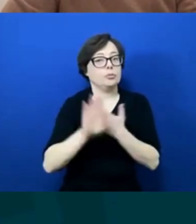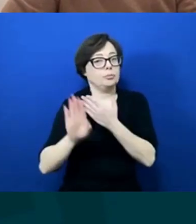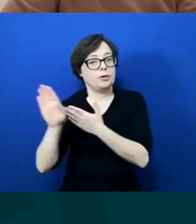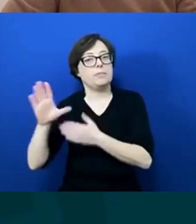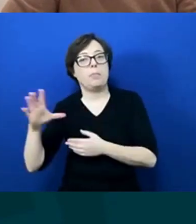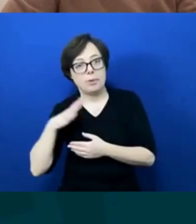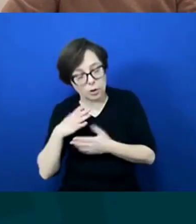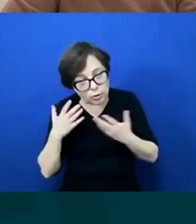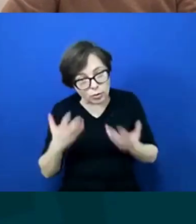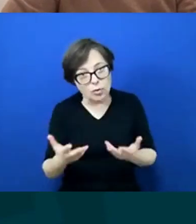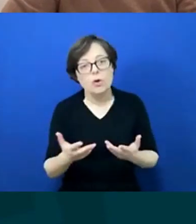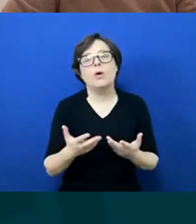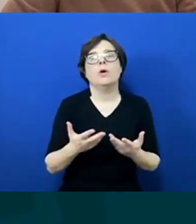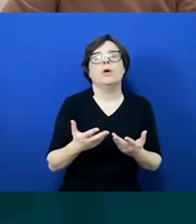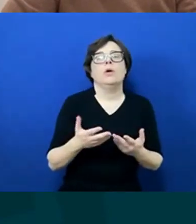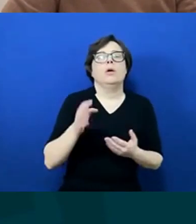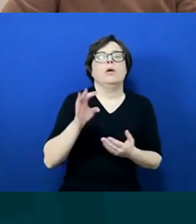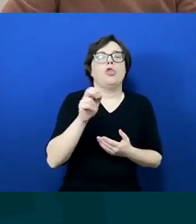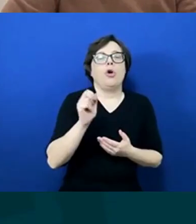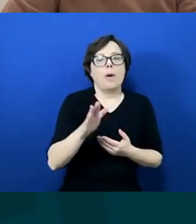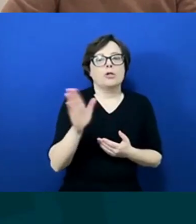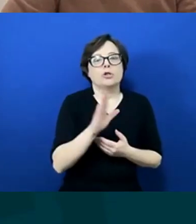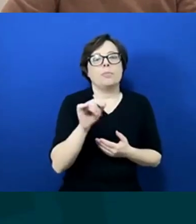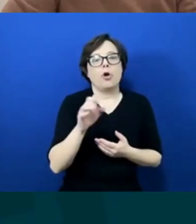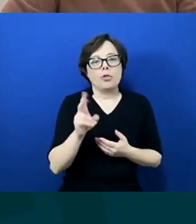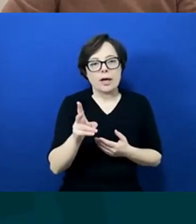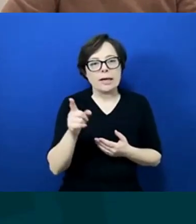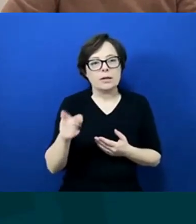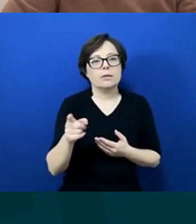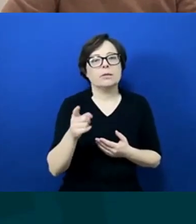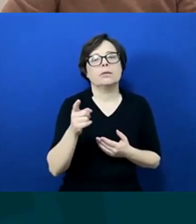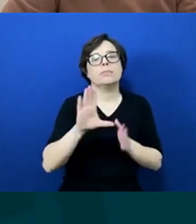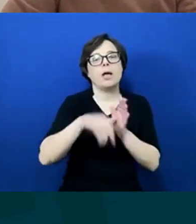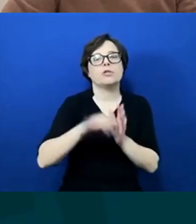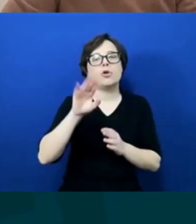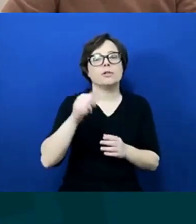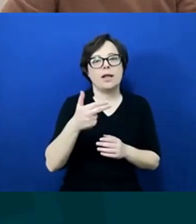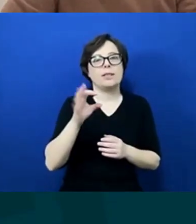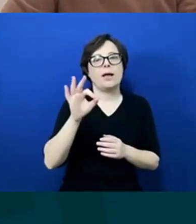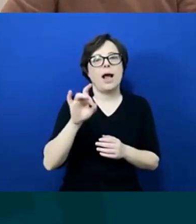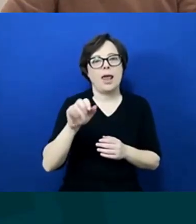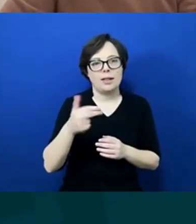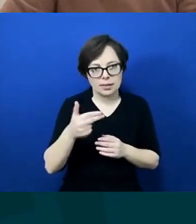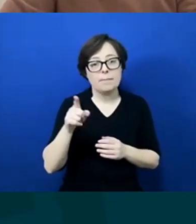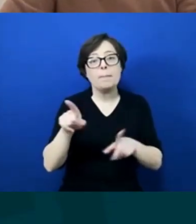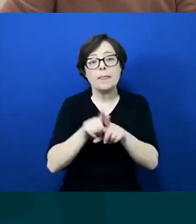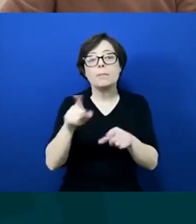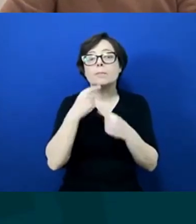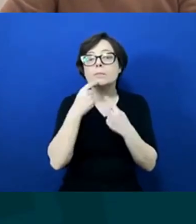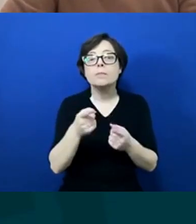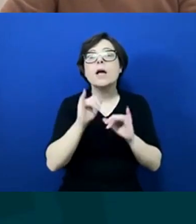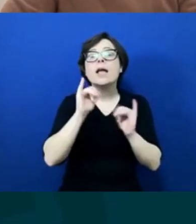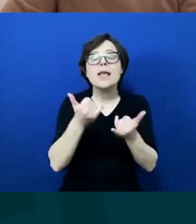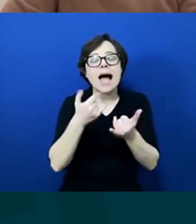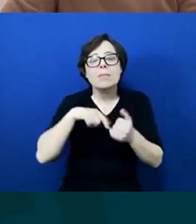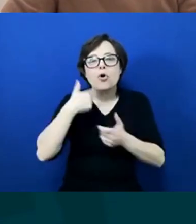from the city of St. Gallen, who will also talk about our focus on the sponge city concept. Then